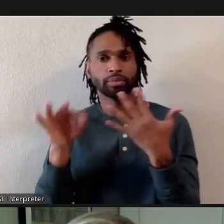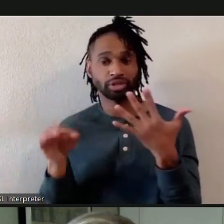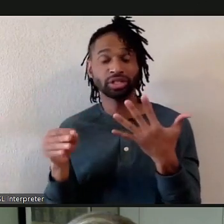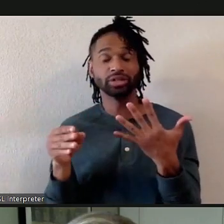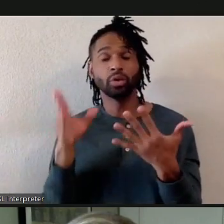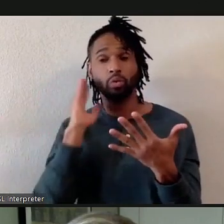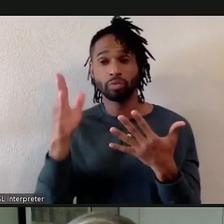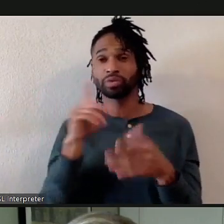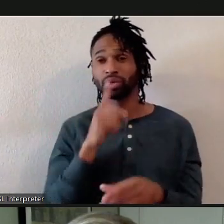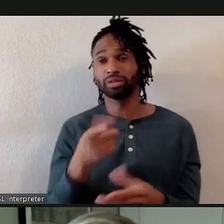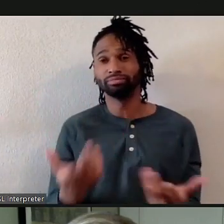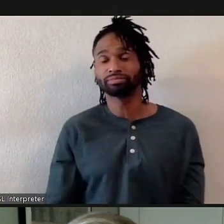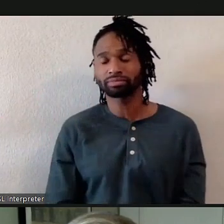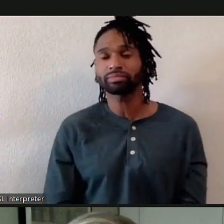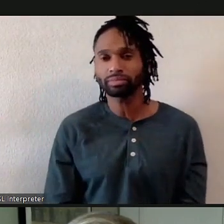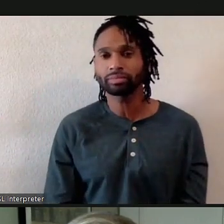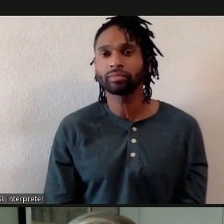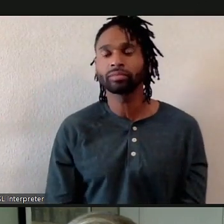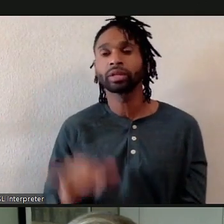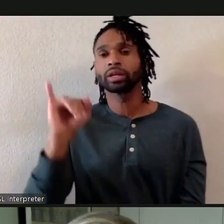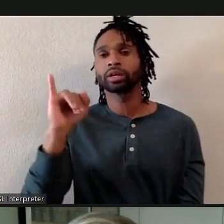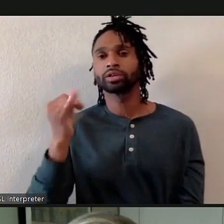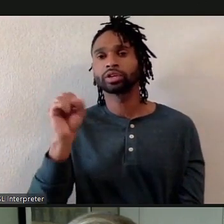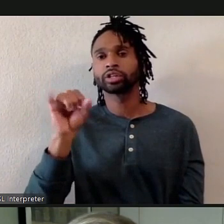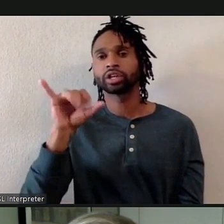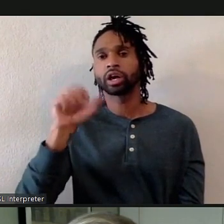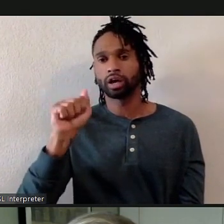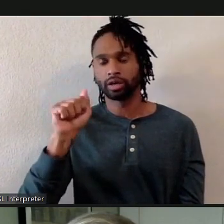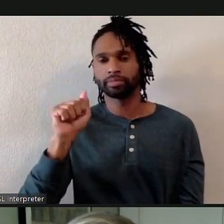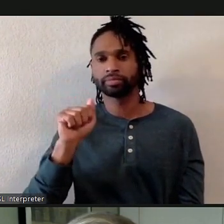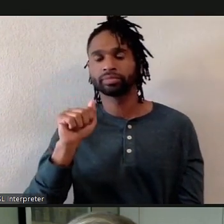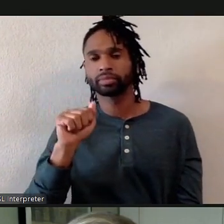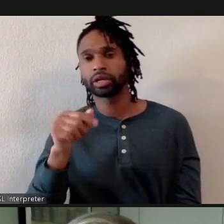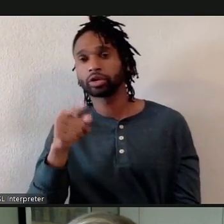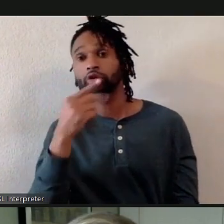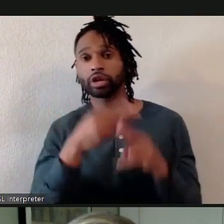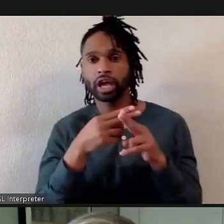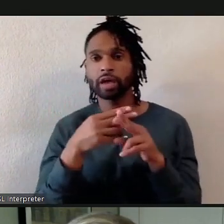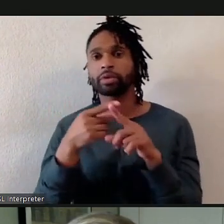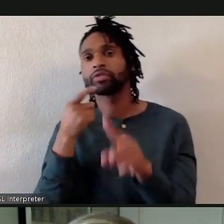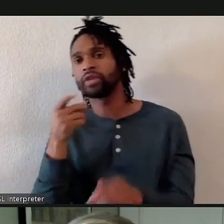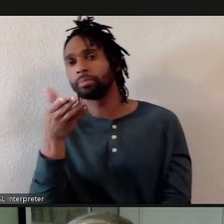Great, thank you. Jessica, we're going to take it over to you. If you could say your name and the outlet that you were with.